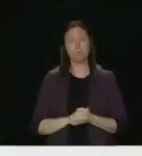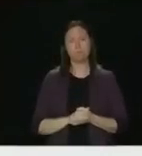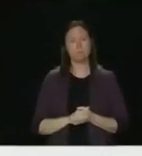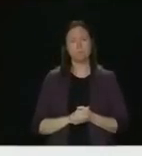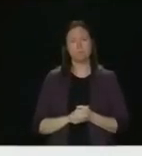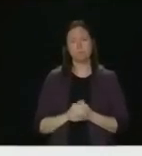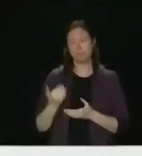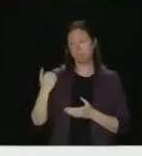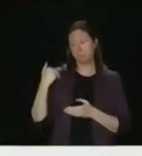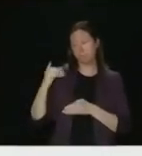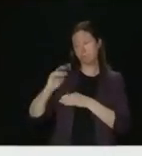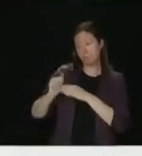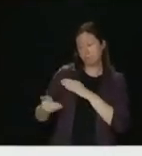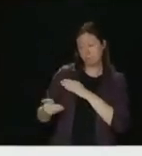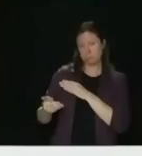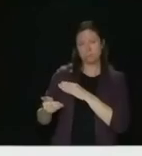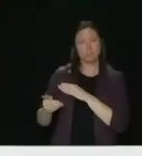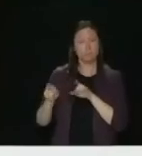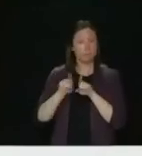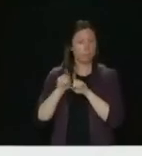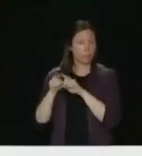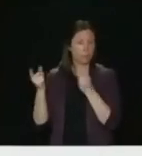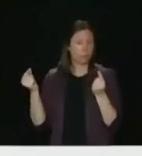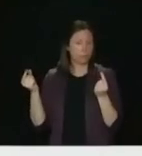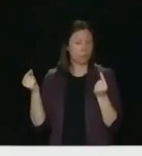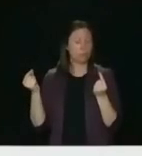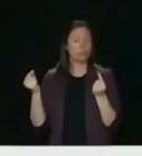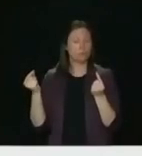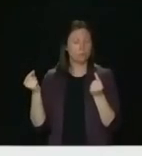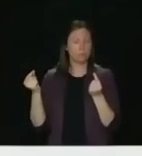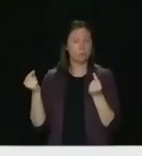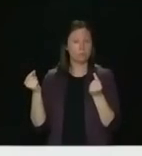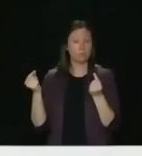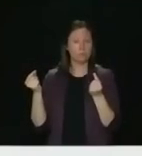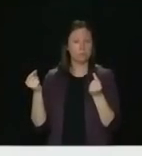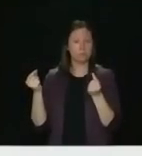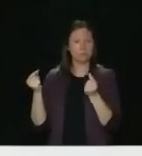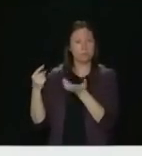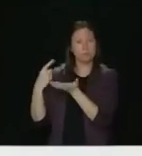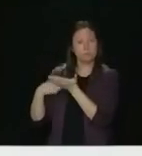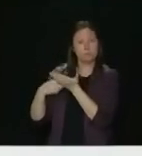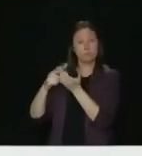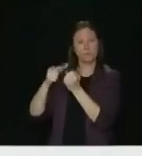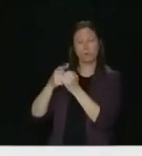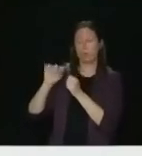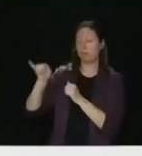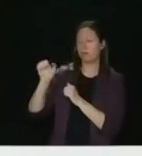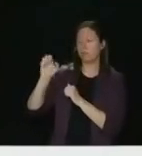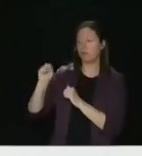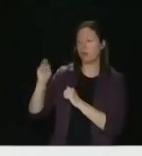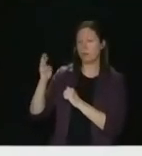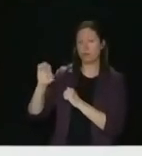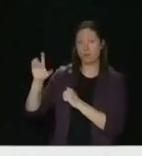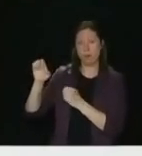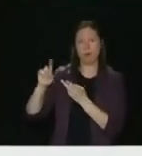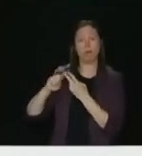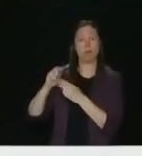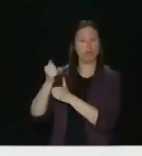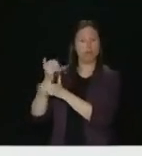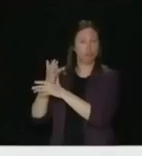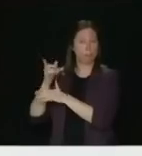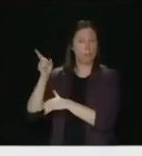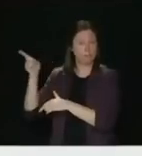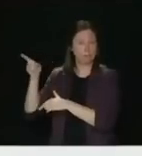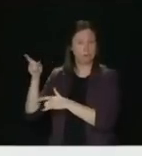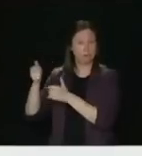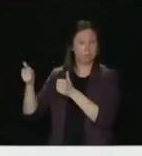During the weekend, I also spoke to the Charles Michel, as well as Chancellor Scholz of Germany